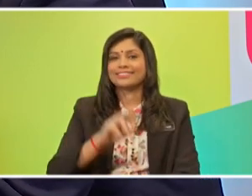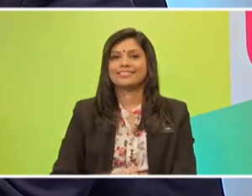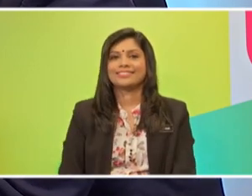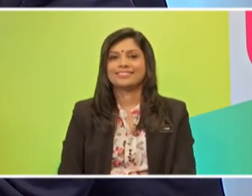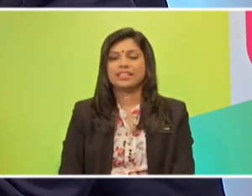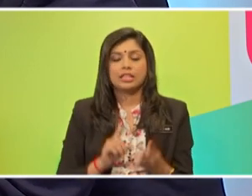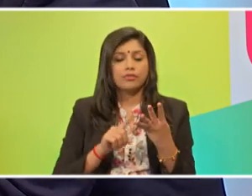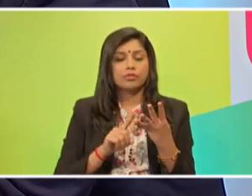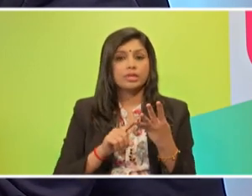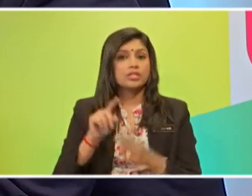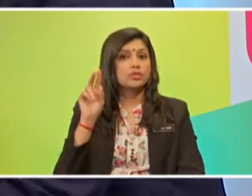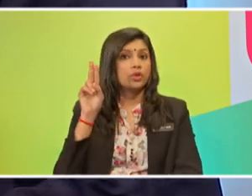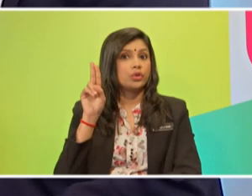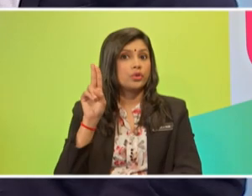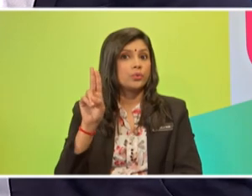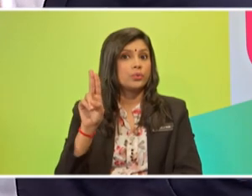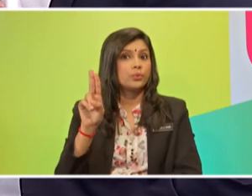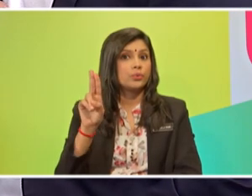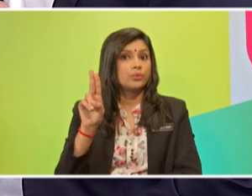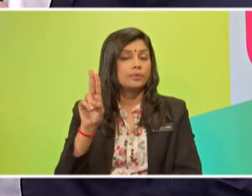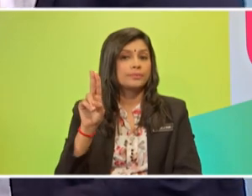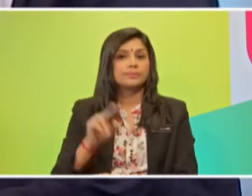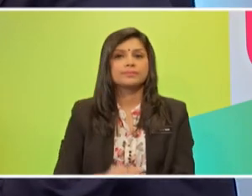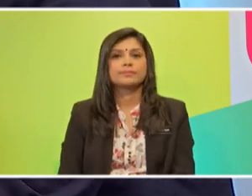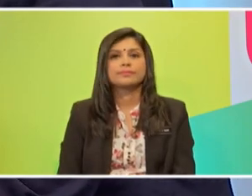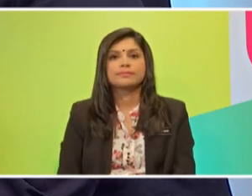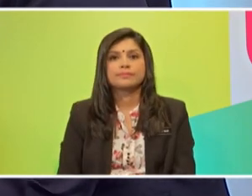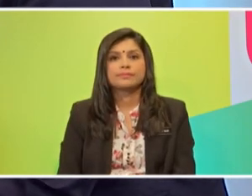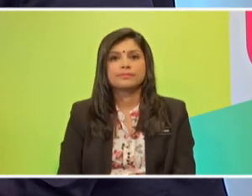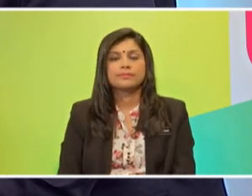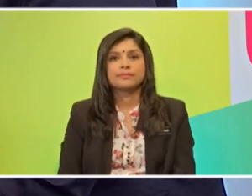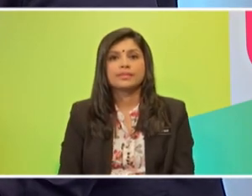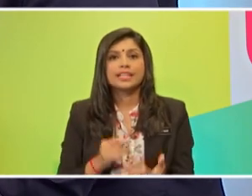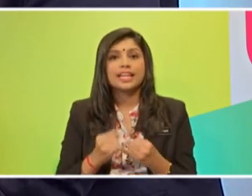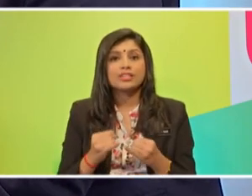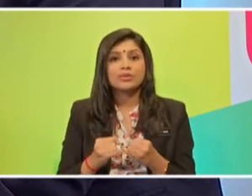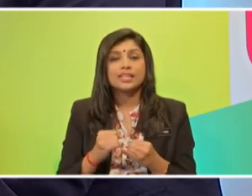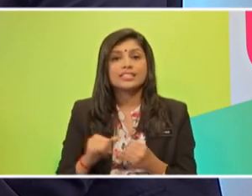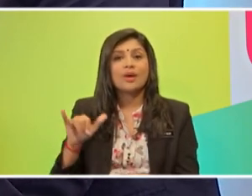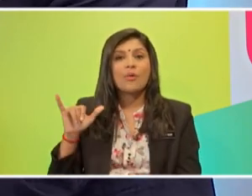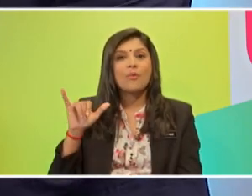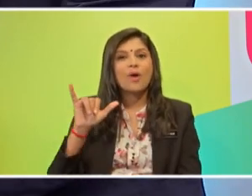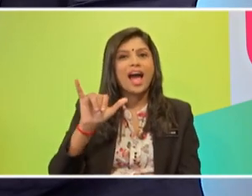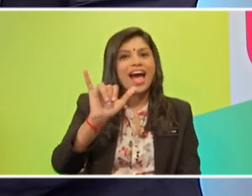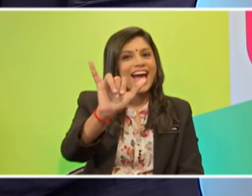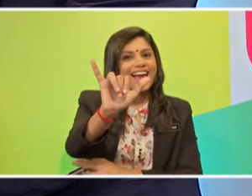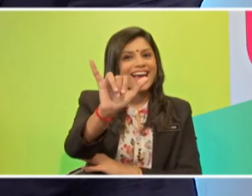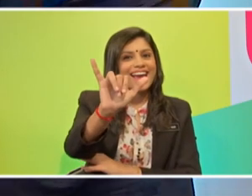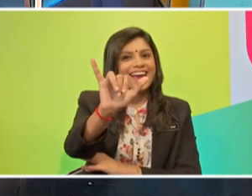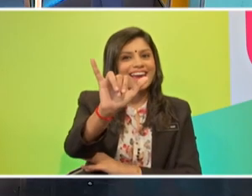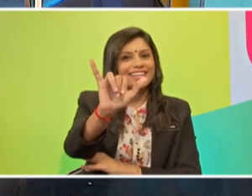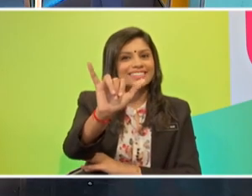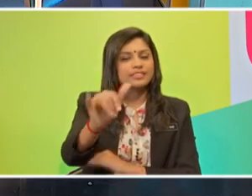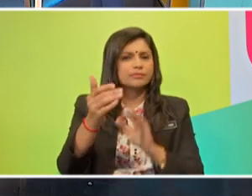U. Mm-hmm. And then we have Y. Very good. Okay,